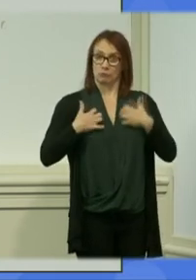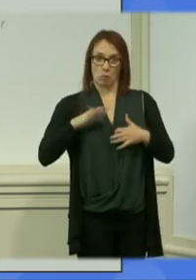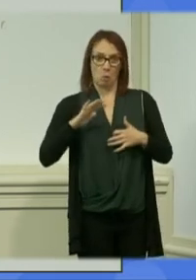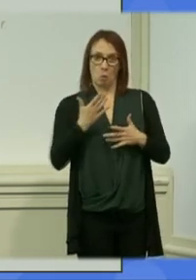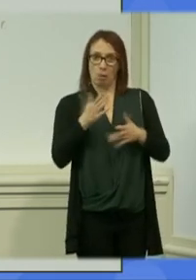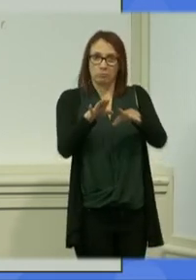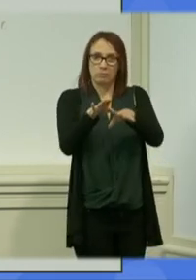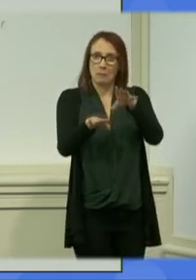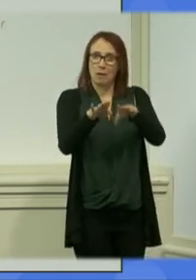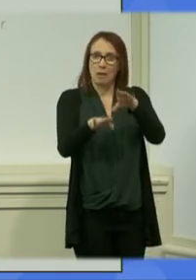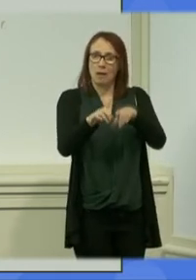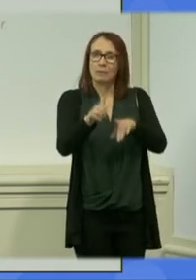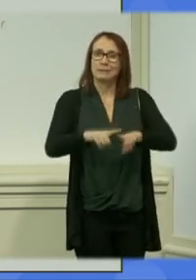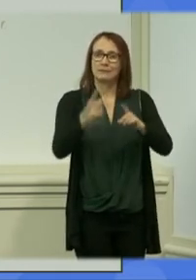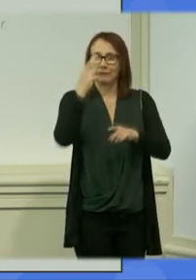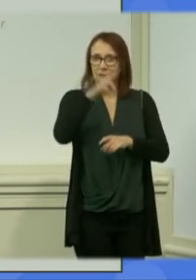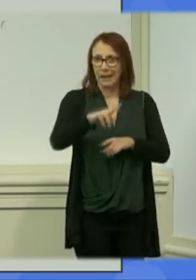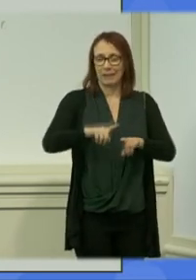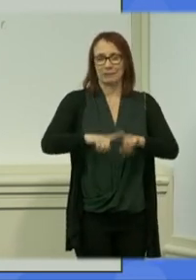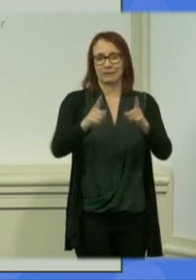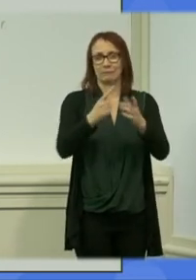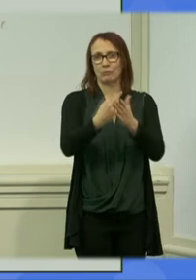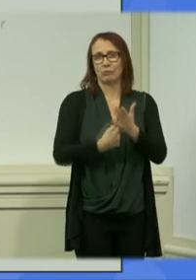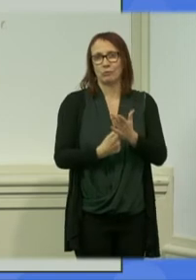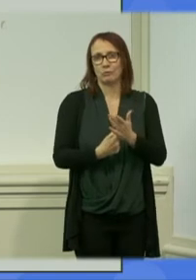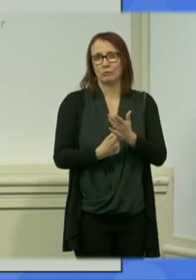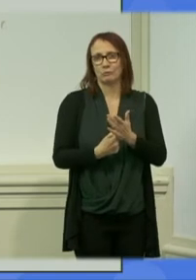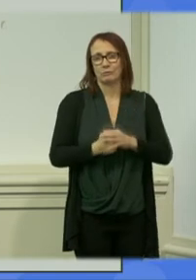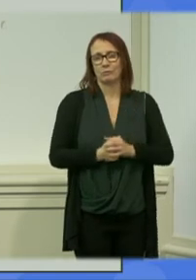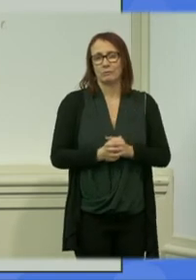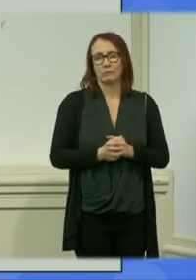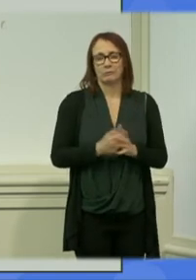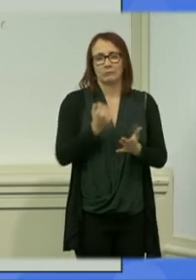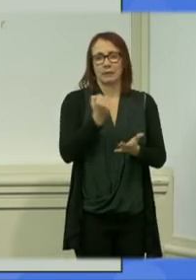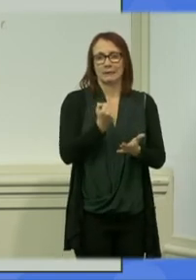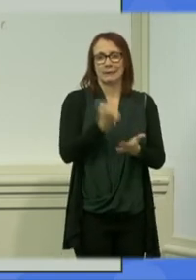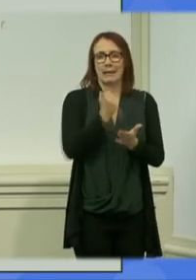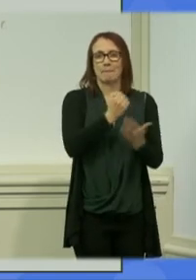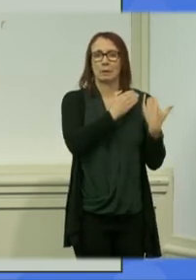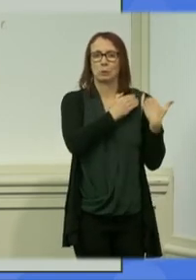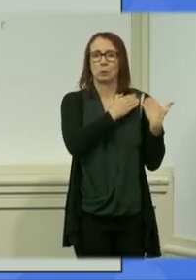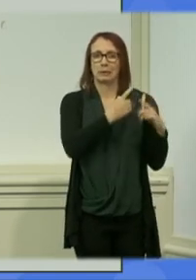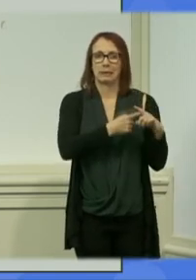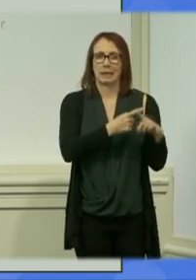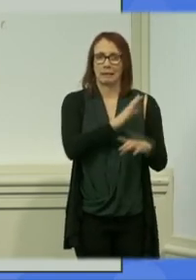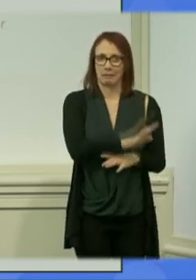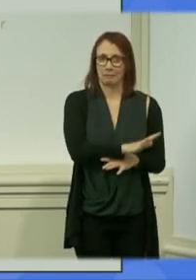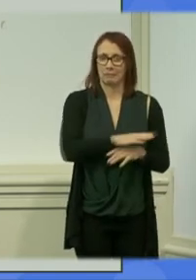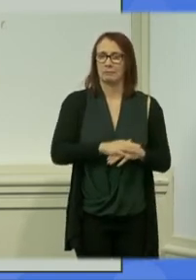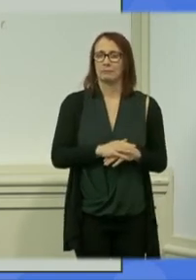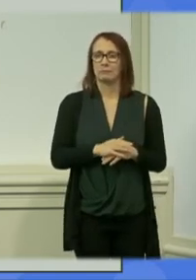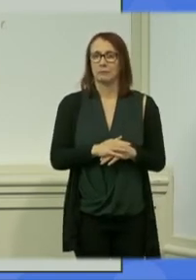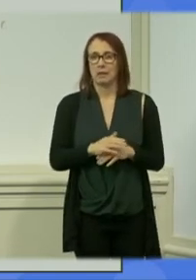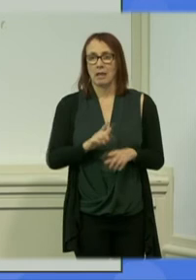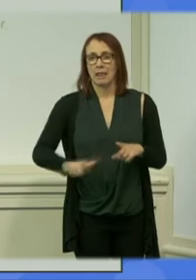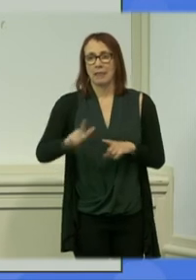much of a muchness, but they all have different names and they all have slightly different rules around them. So stamp duty land tax in England, land